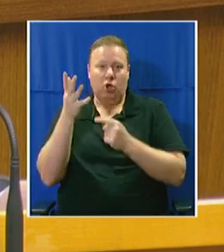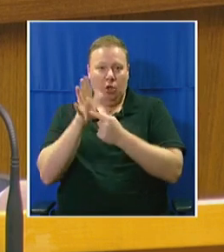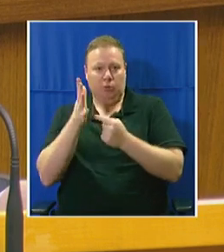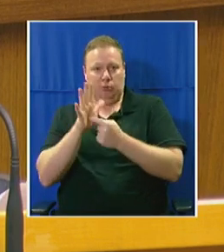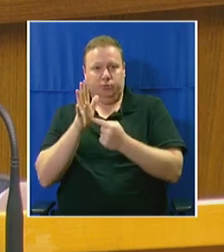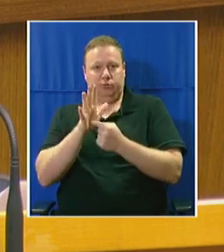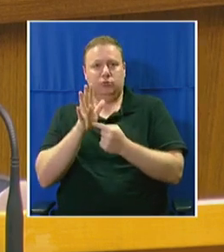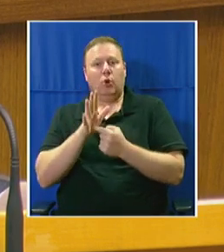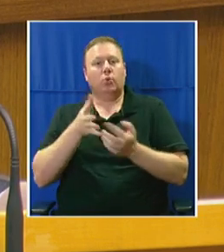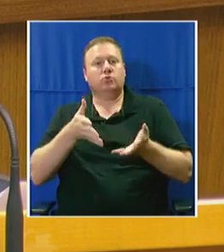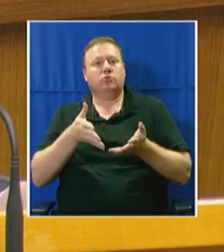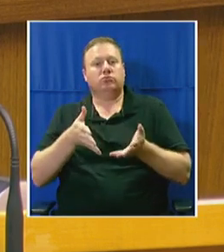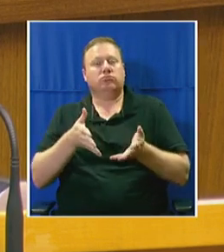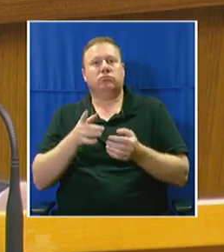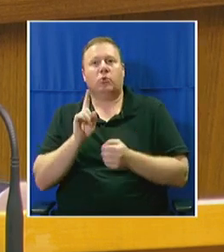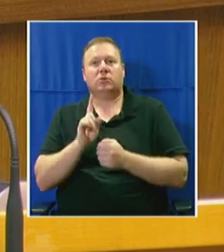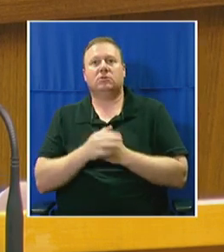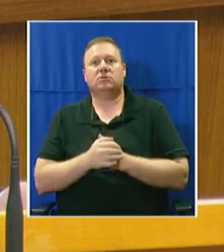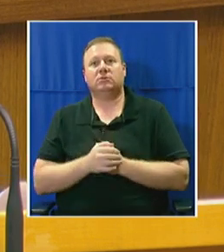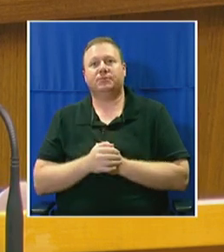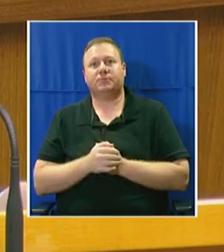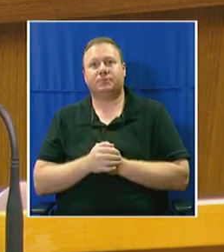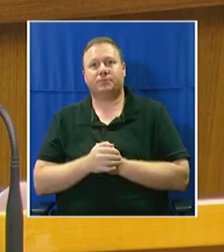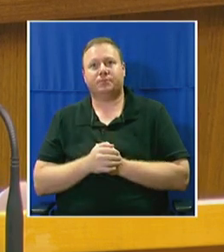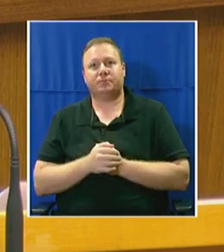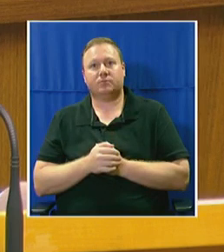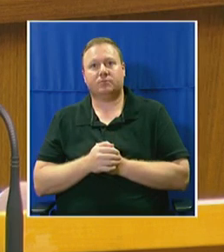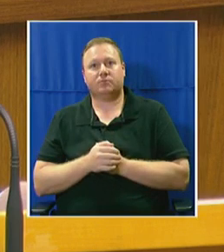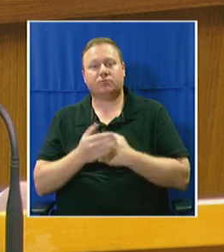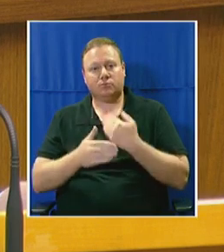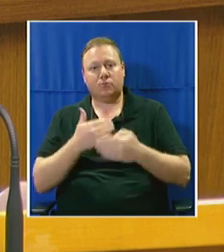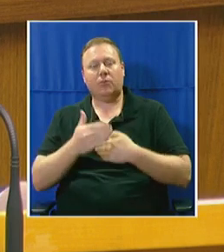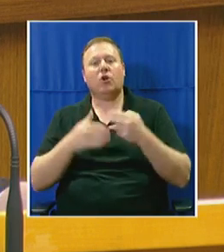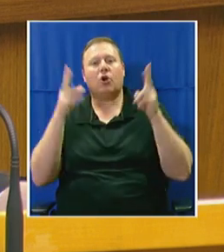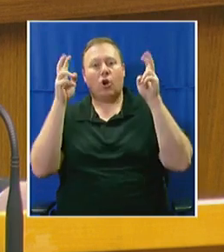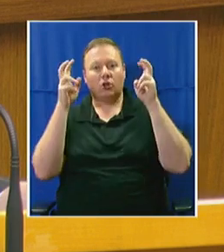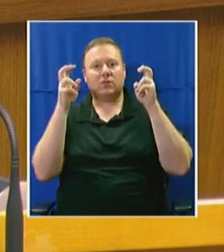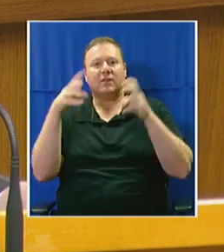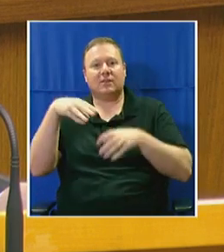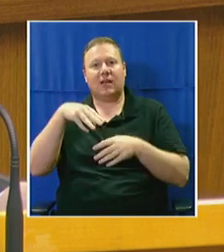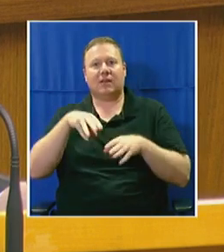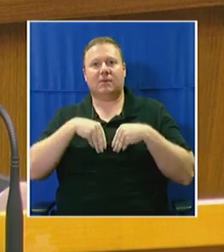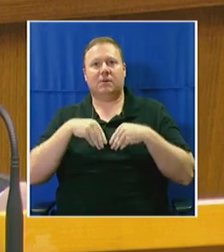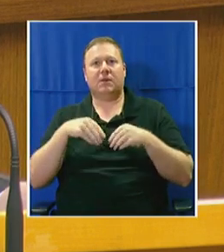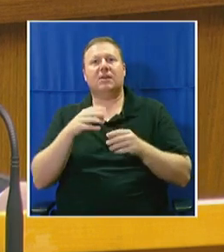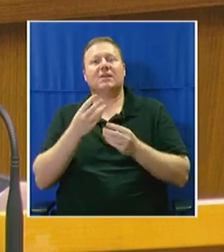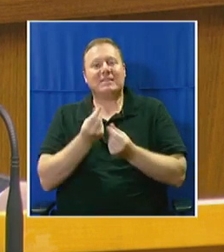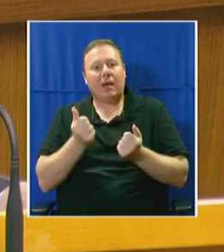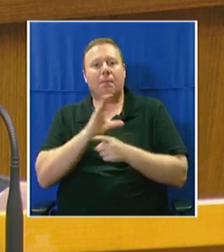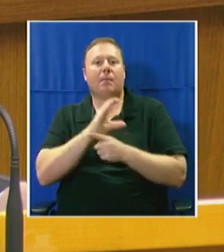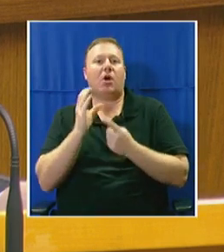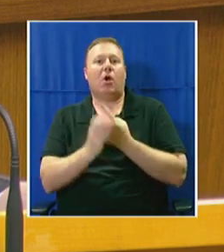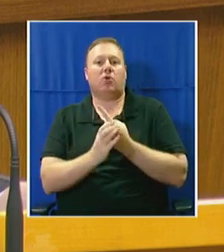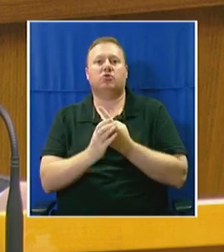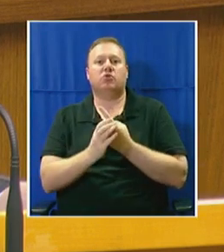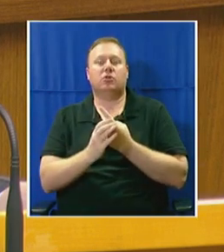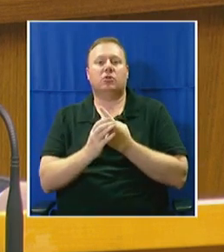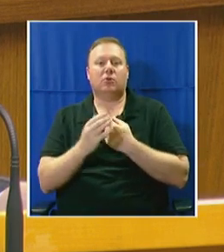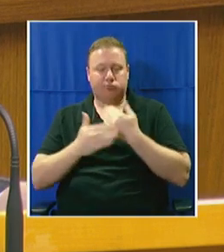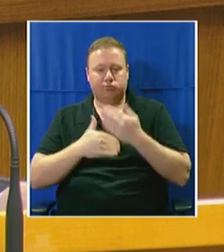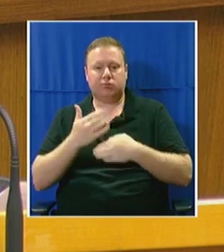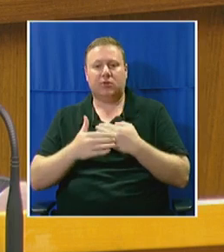areed will definitely require us to enter into a dialogue a dialogue that characteriz that character and sisters and